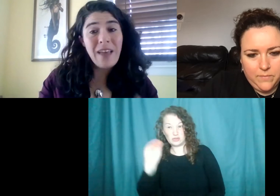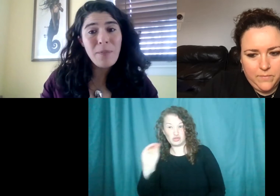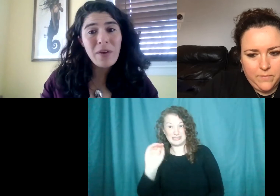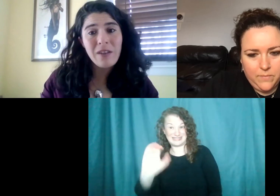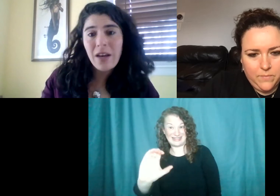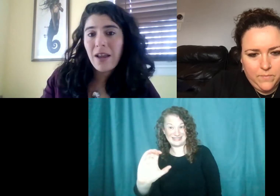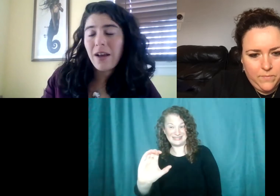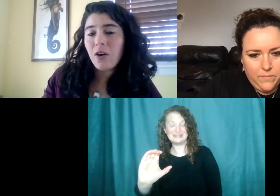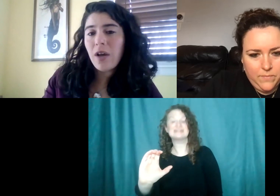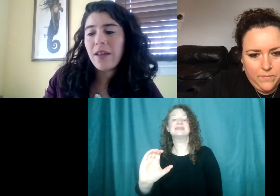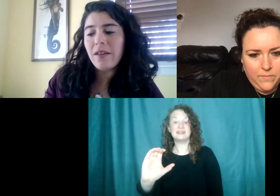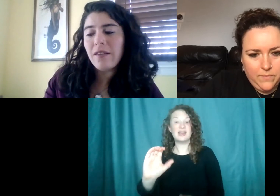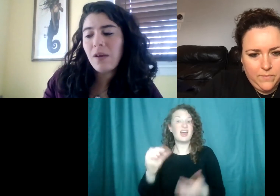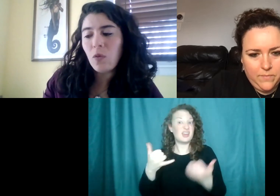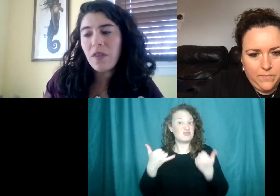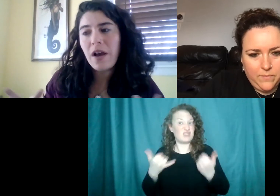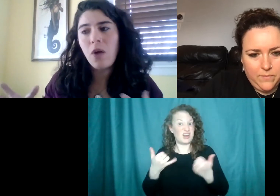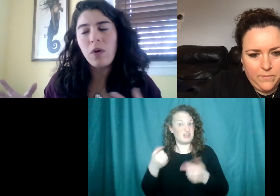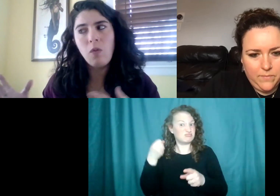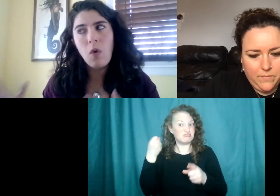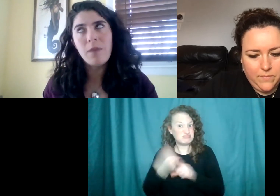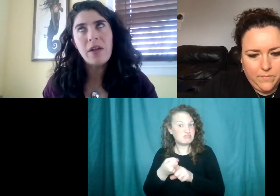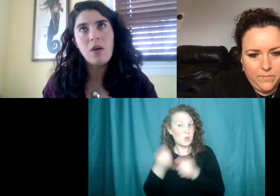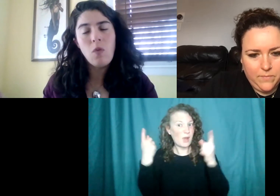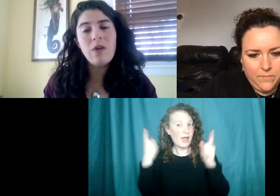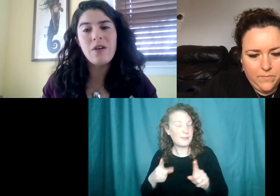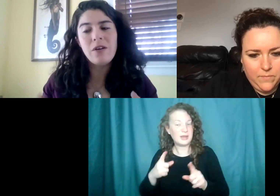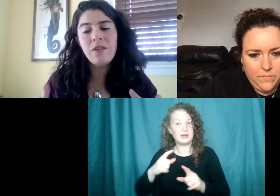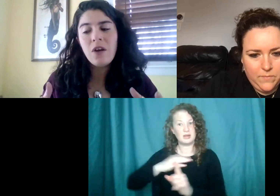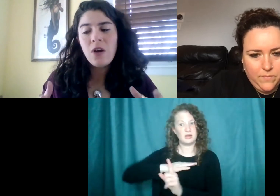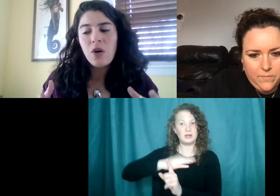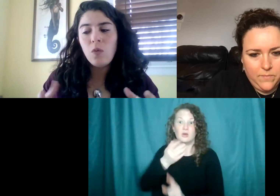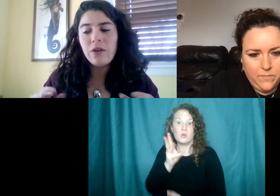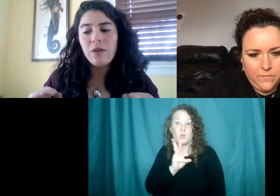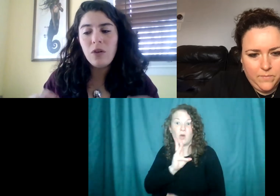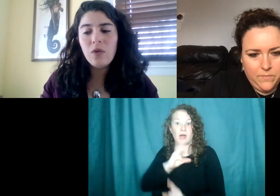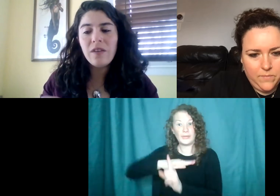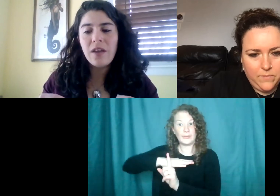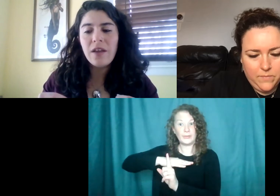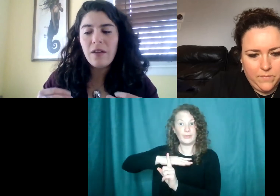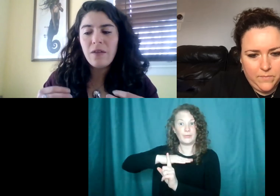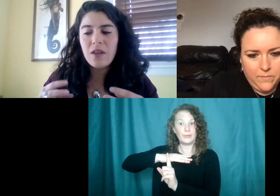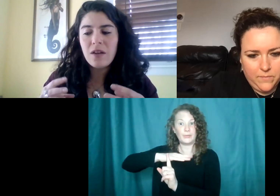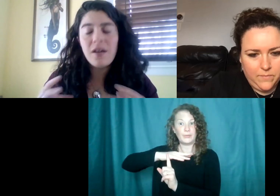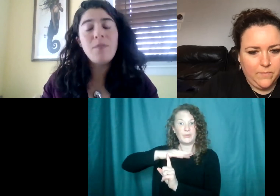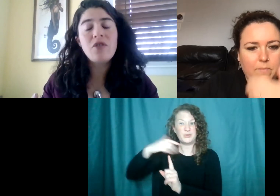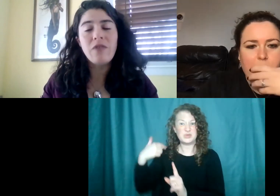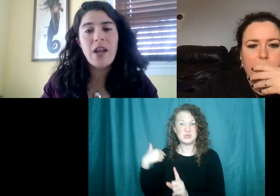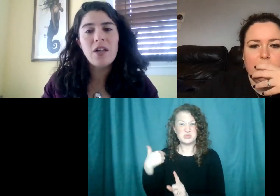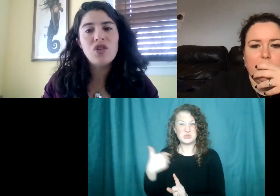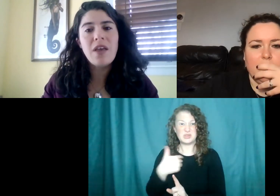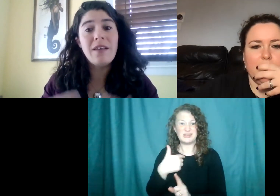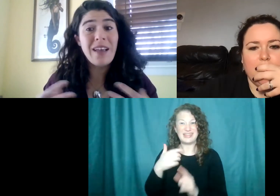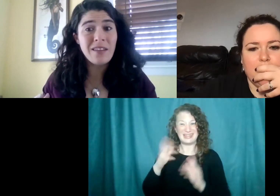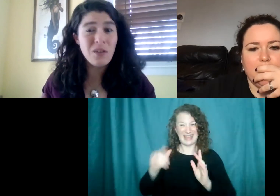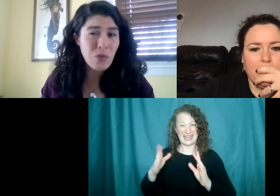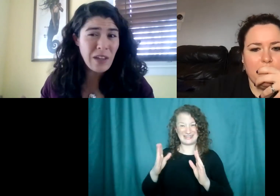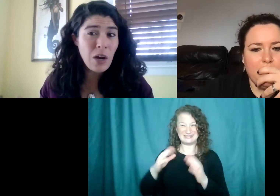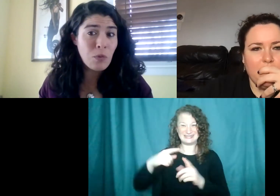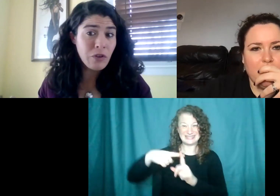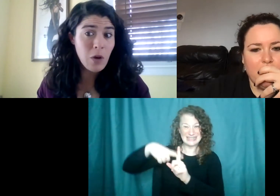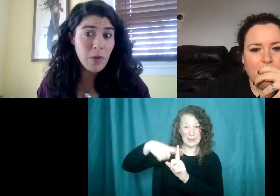what's happening right now is, with our warming waters, we are losing the temperature range that is